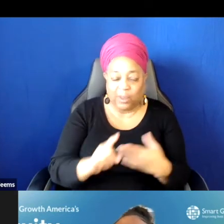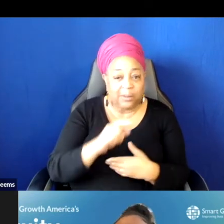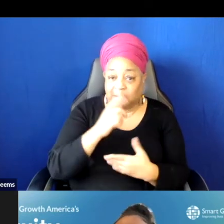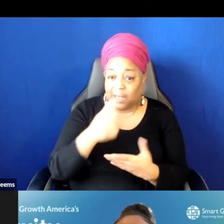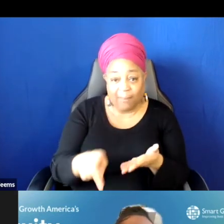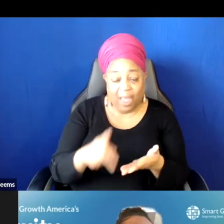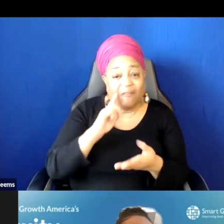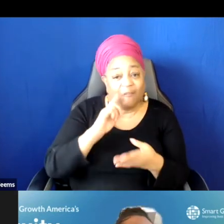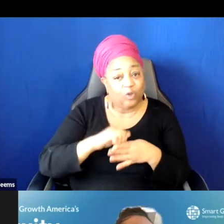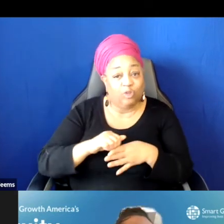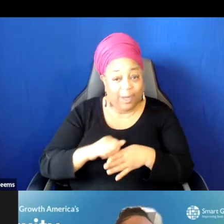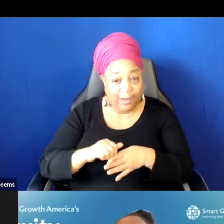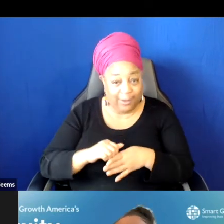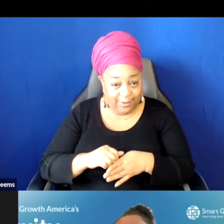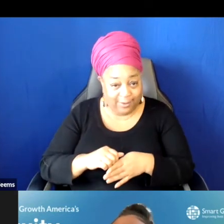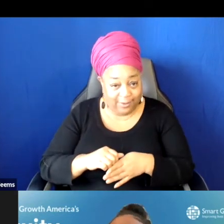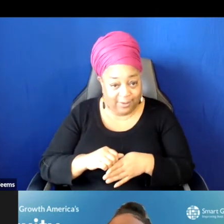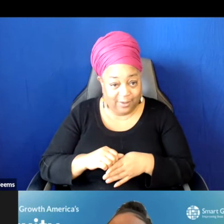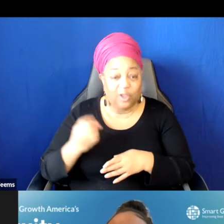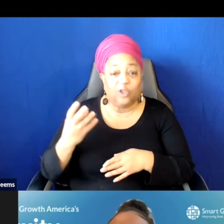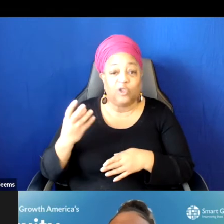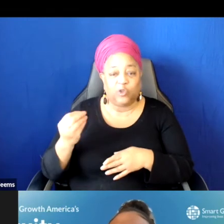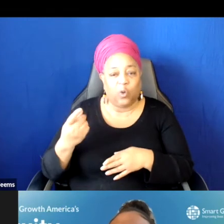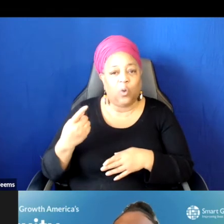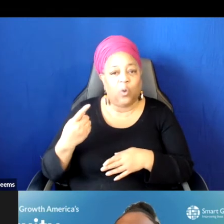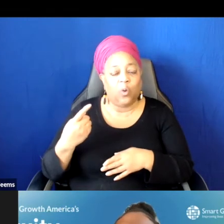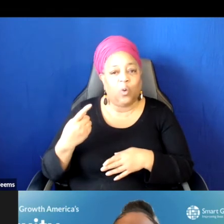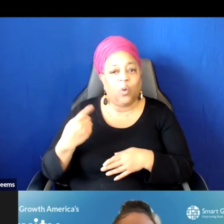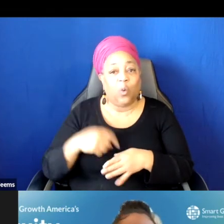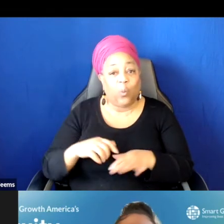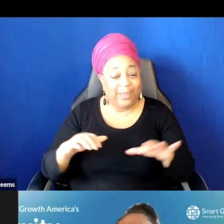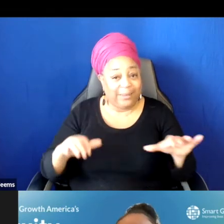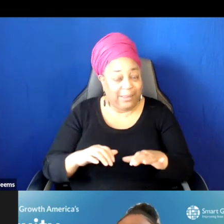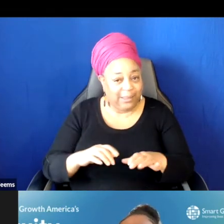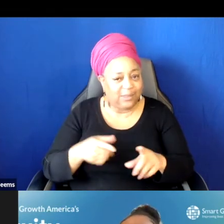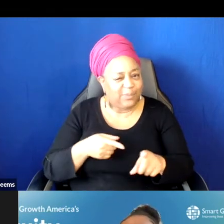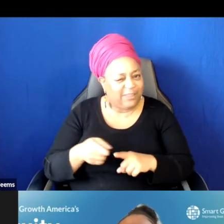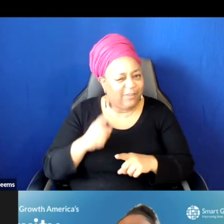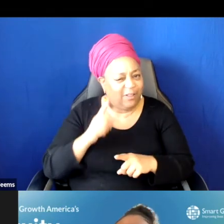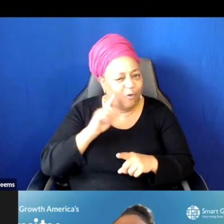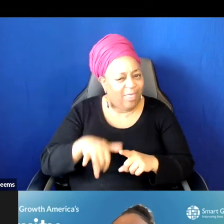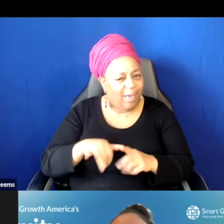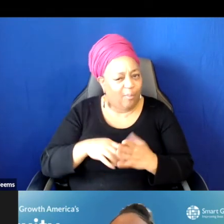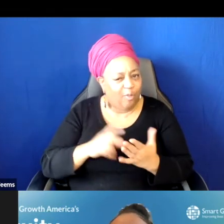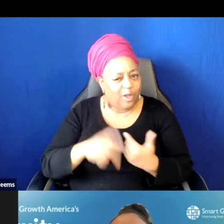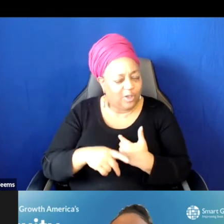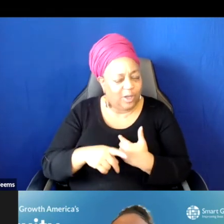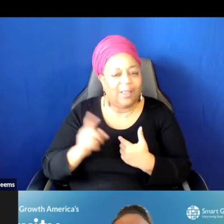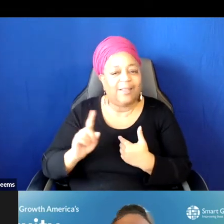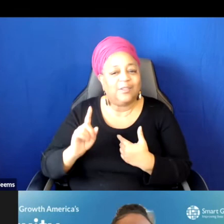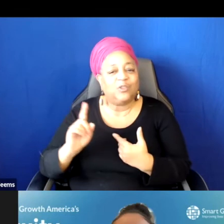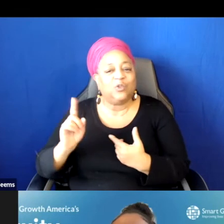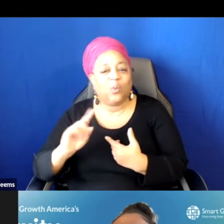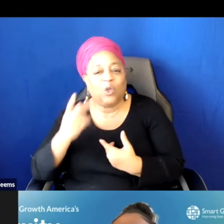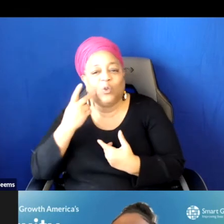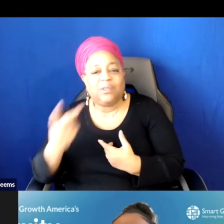for training. So what we were able to do specifically for this project, and this is where our 5-city partnership